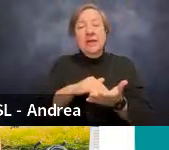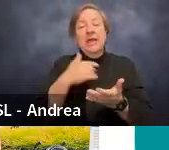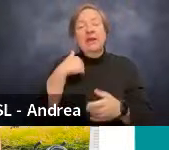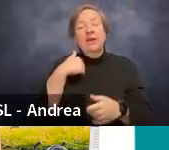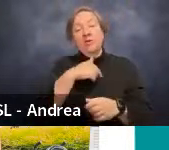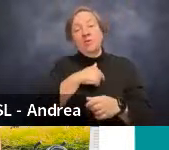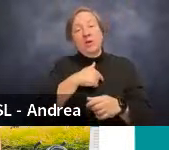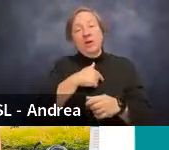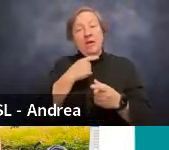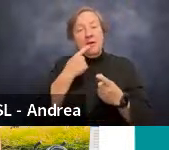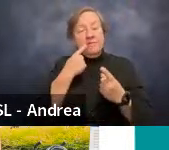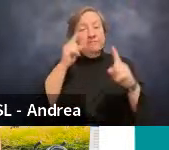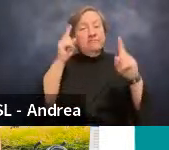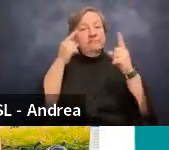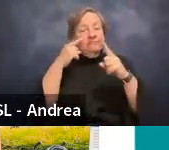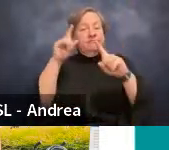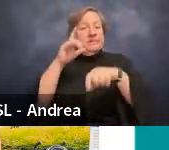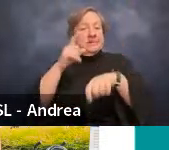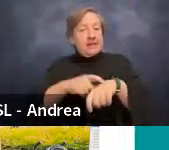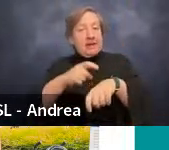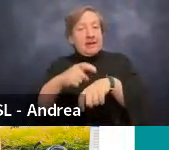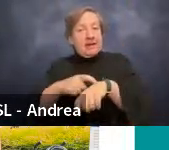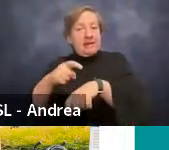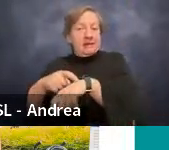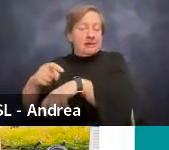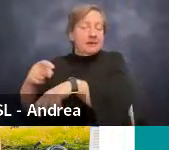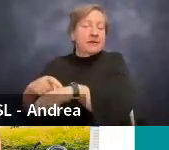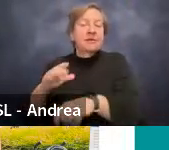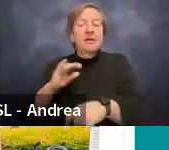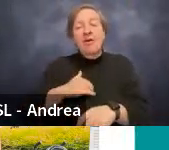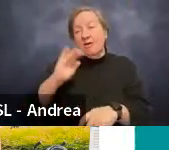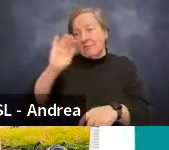our milestones. Our federal partners are